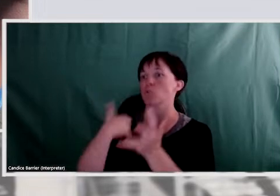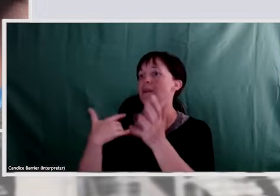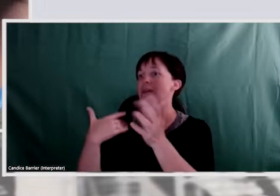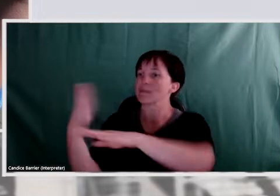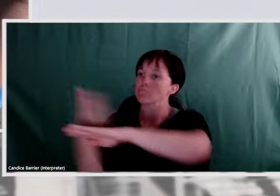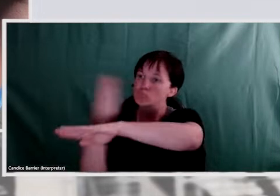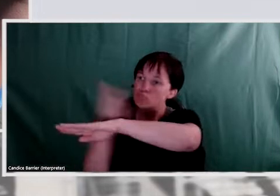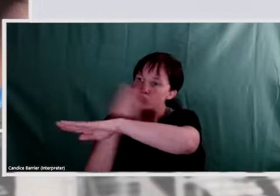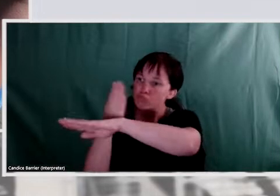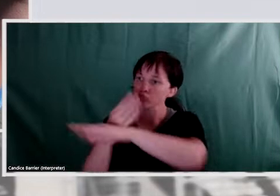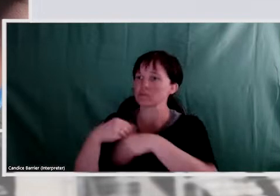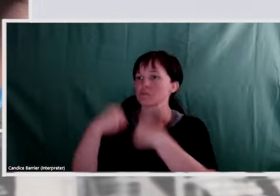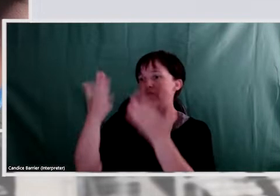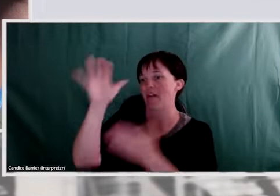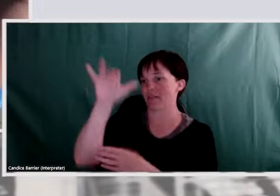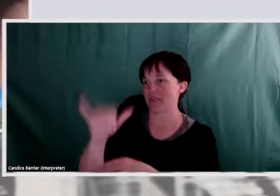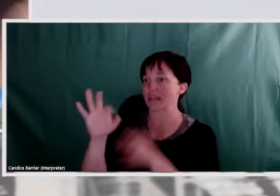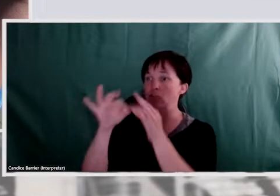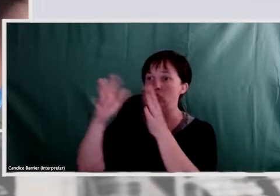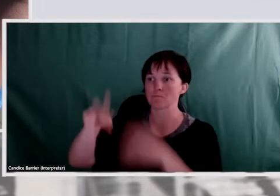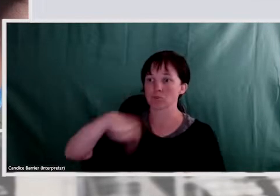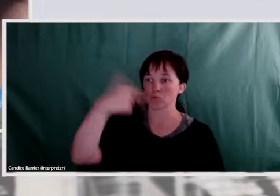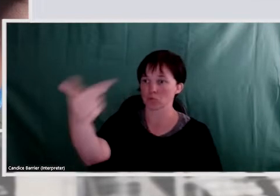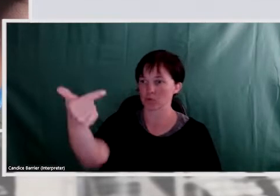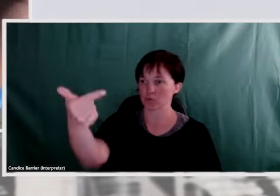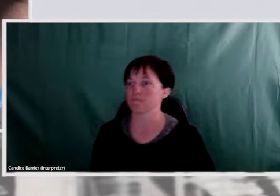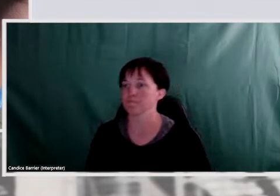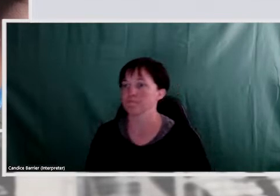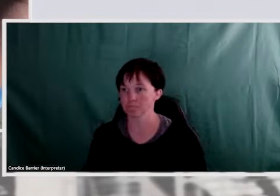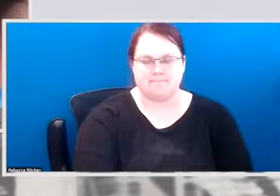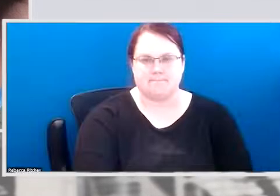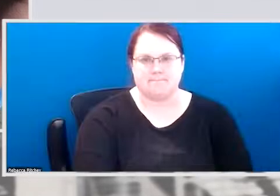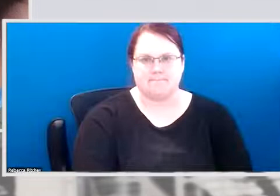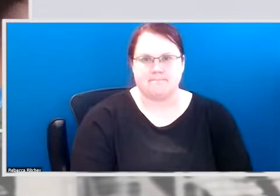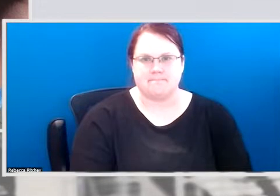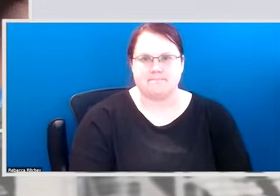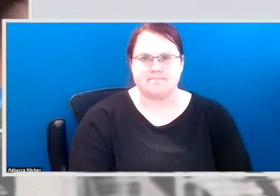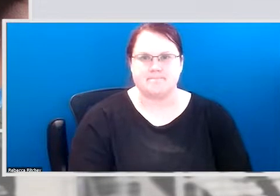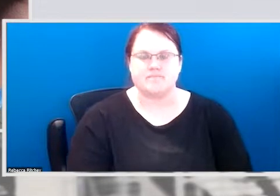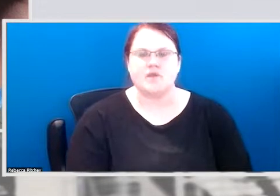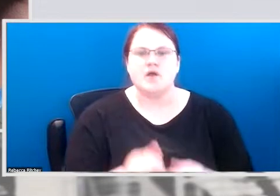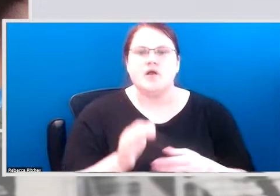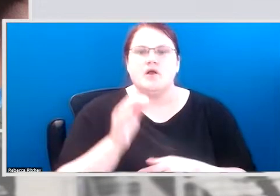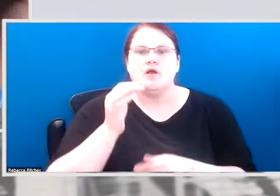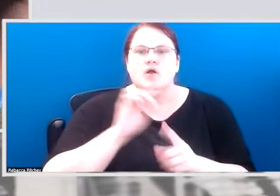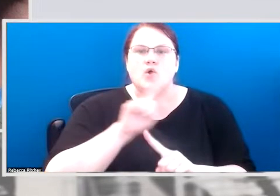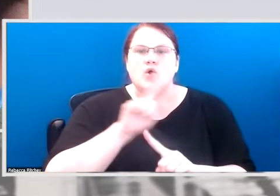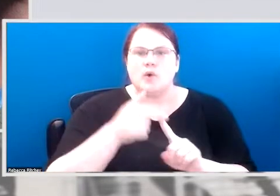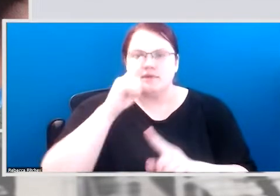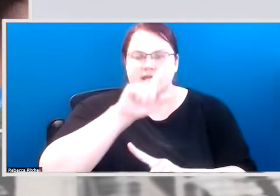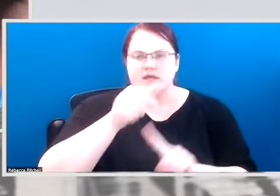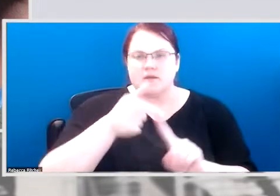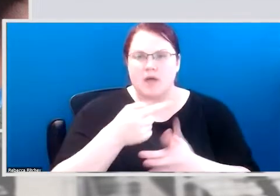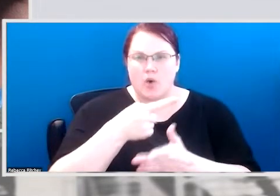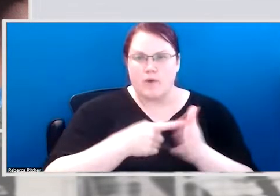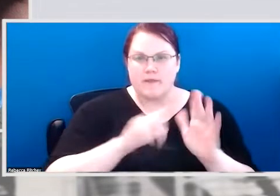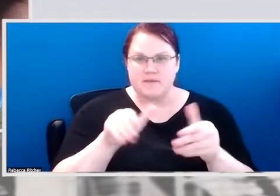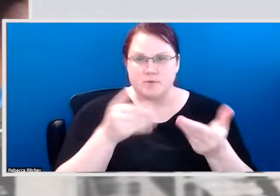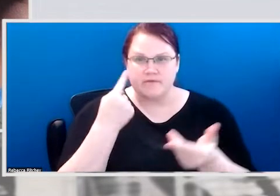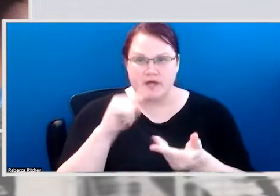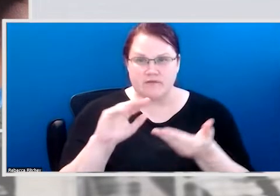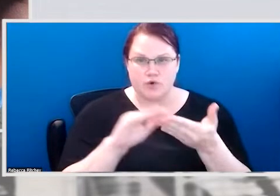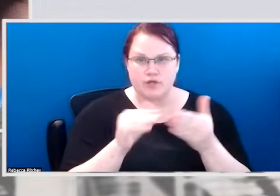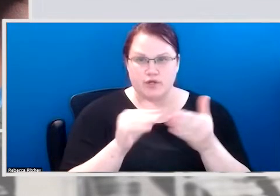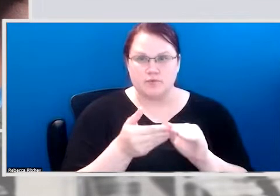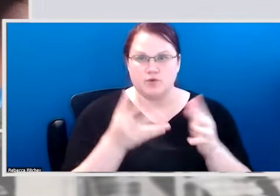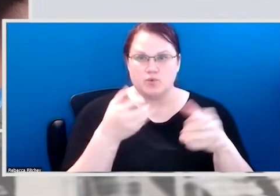be able to provide that. So when we think about what recreation centers provide to the community, we're really trying to make sure that we are